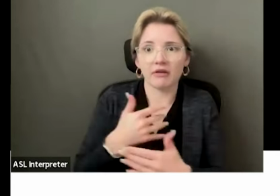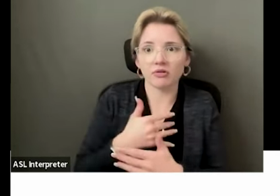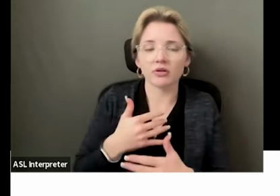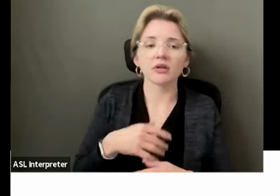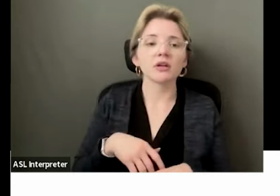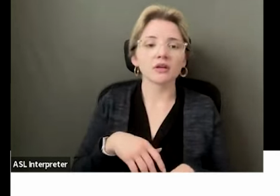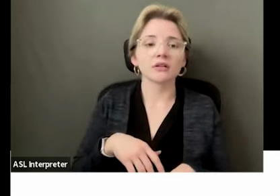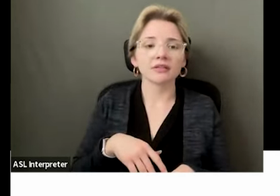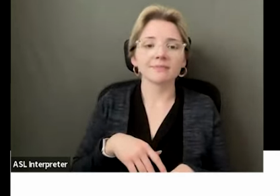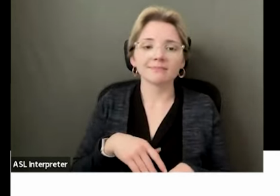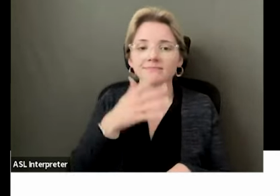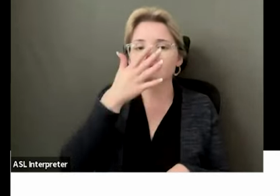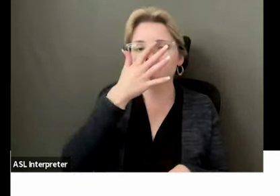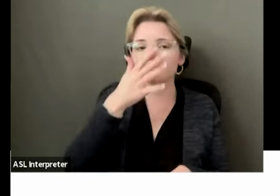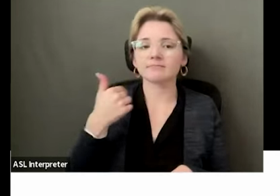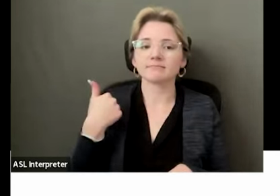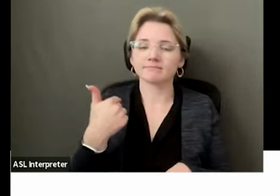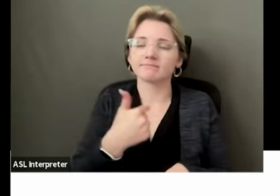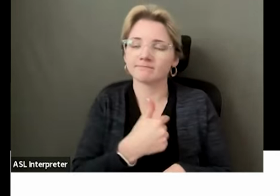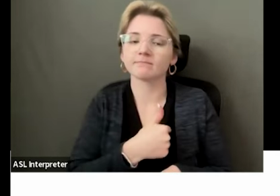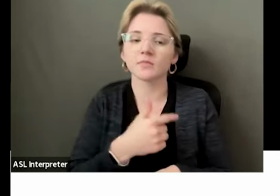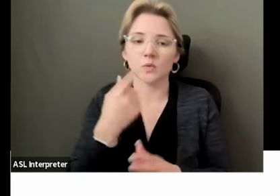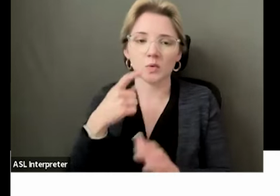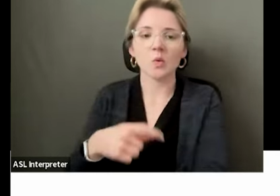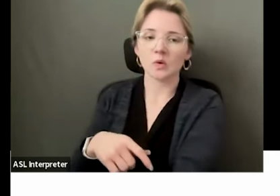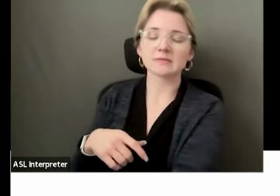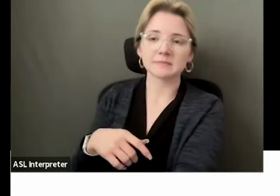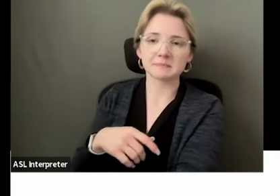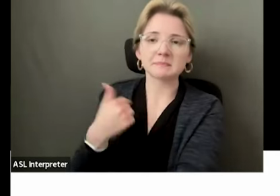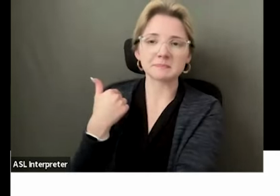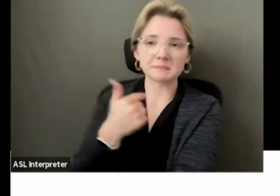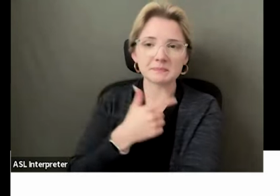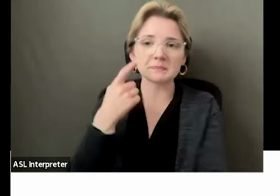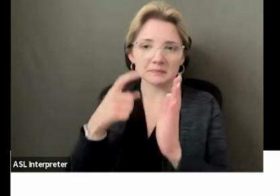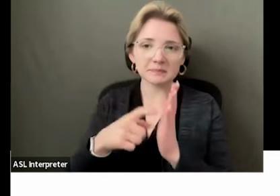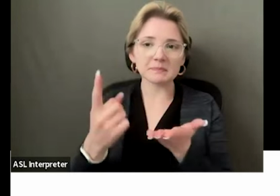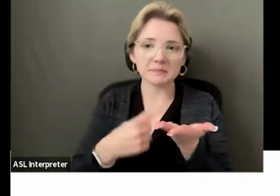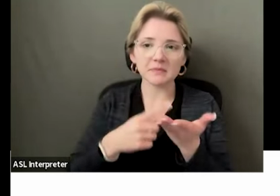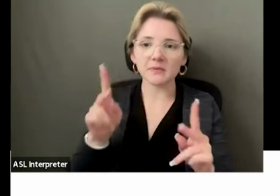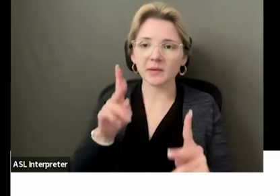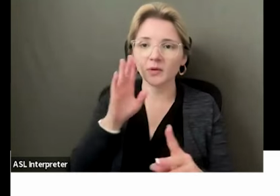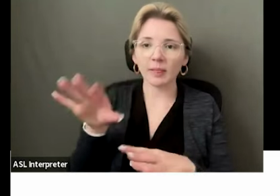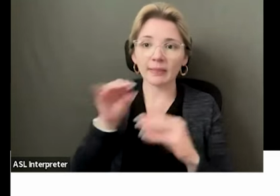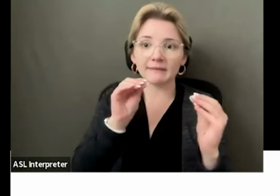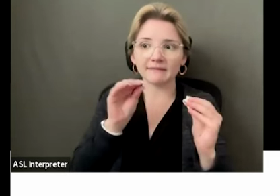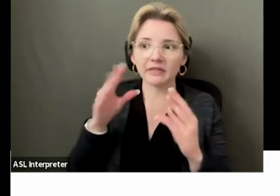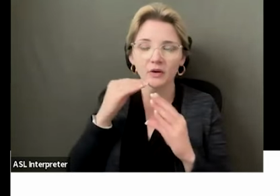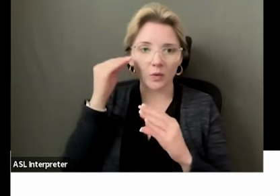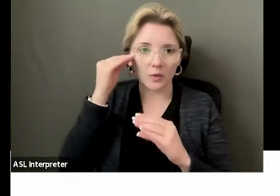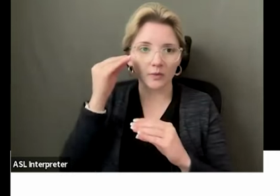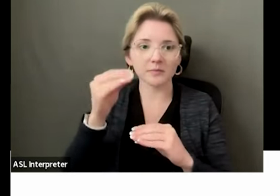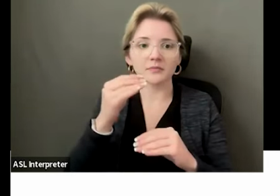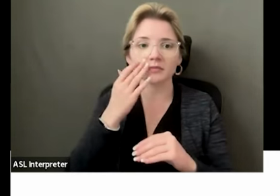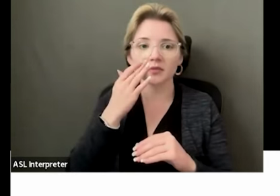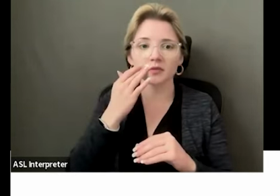but are very, very connected to the survivor, connected to the trauma that they've experienced, connected to how that is allowing them to interact with